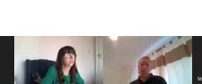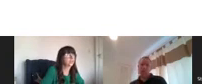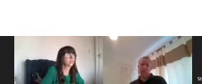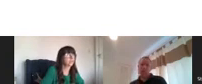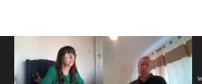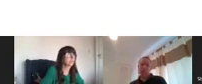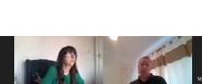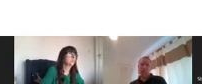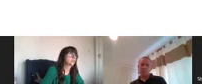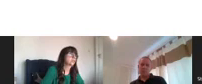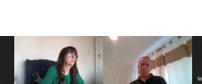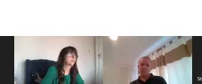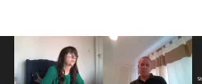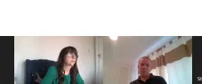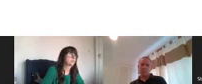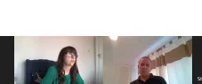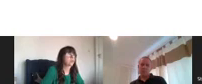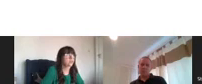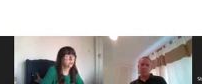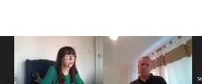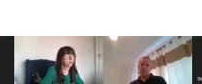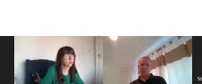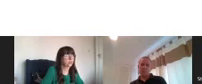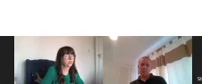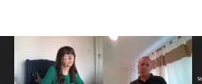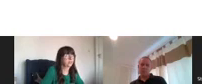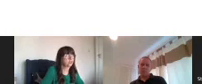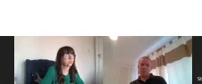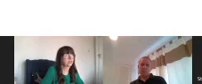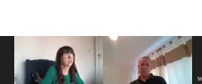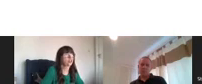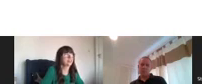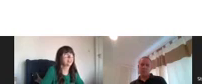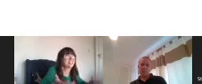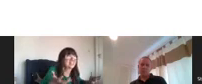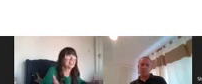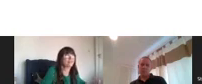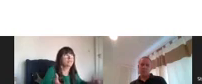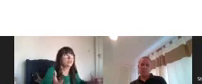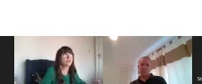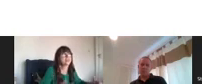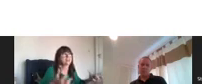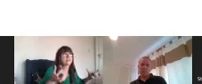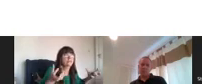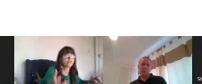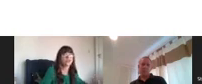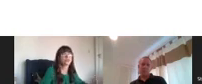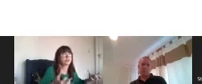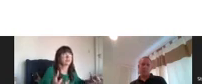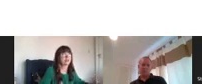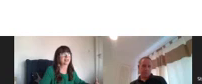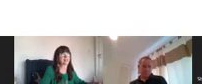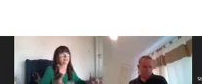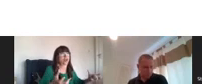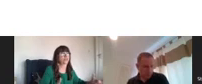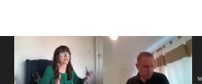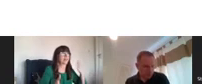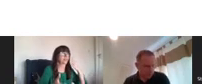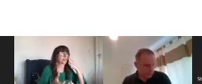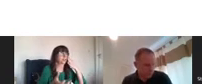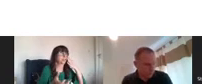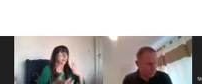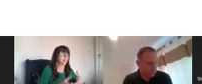some further studies into those other countries I've mentioned and looking into deaf communities' views and